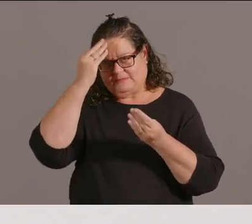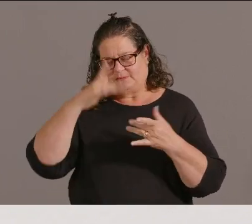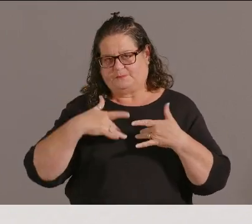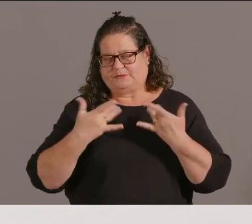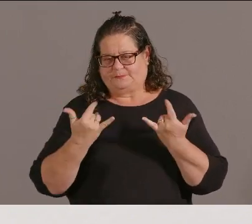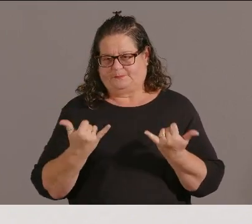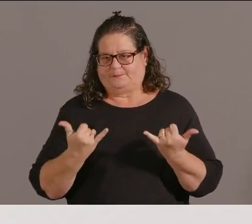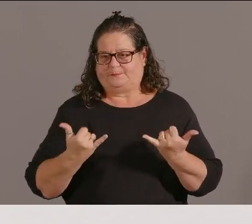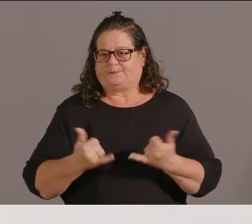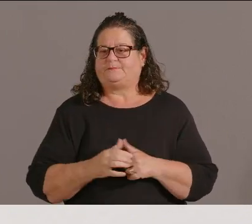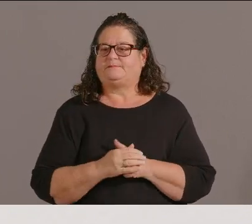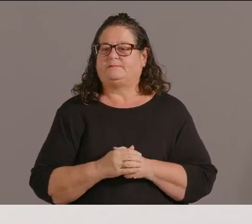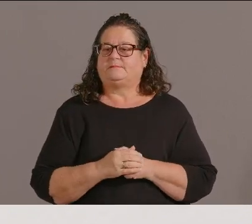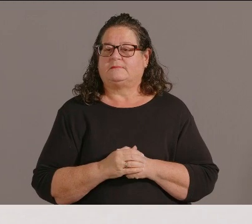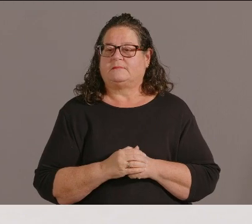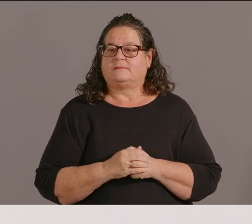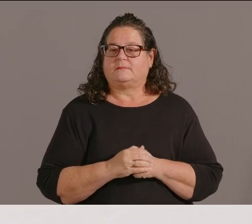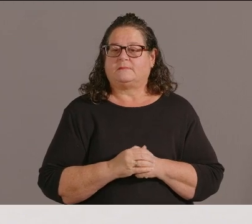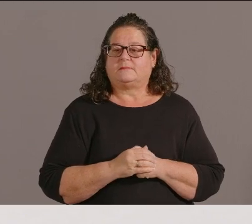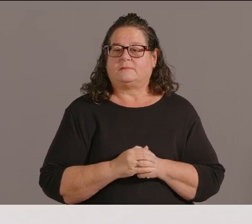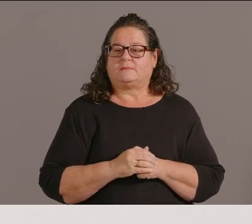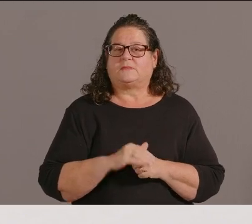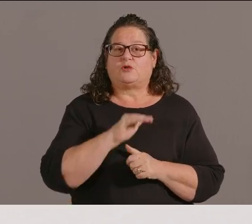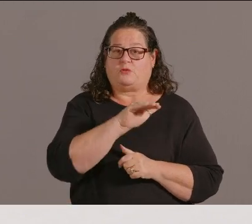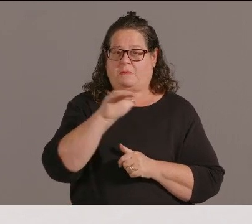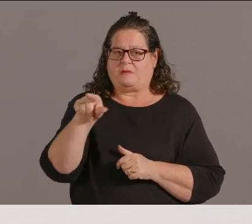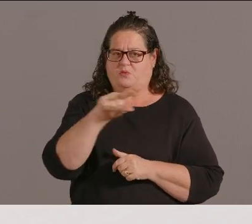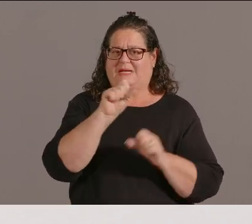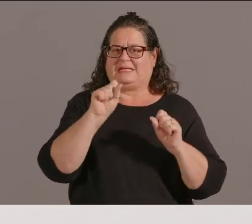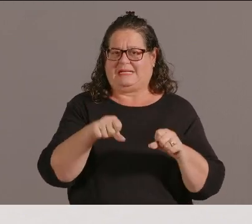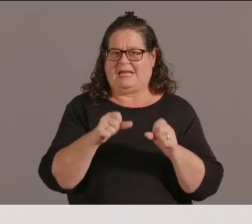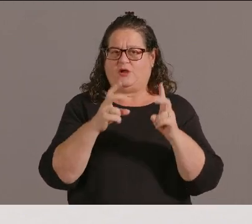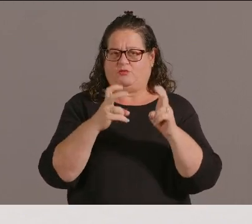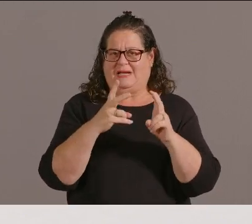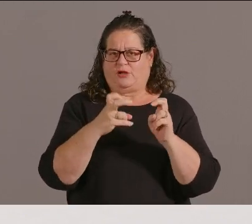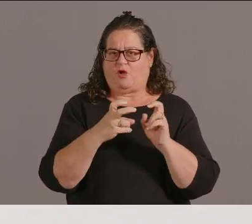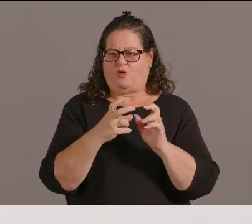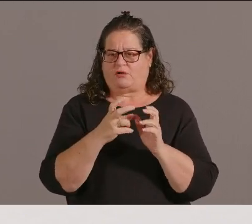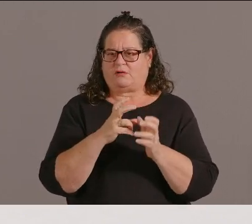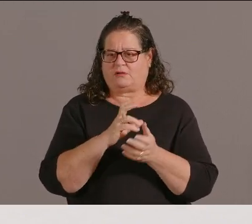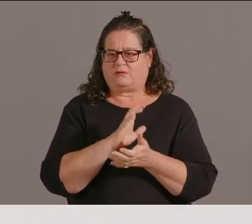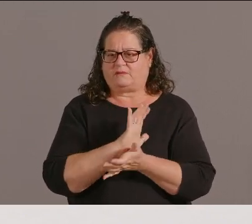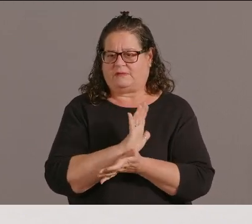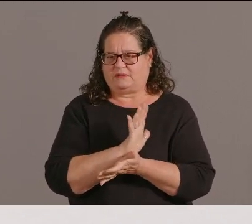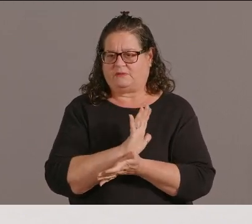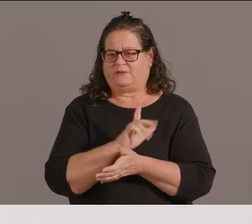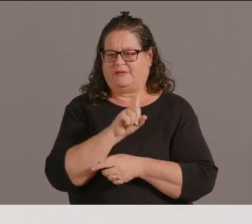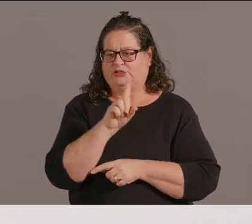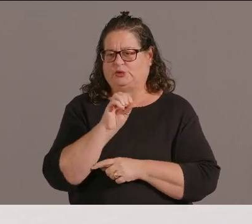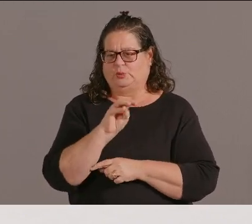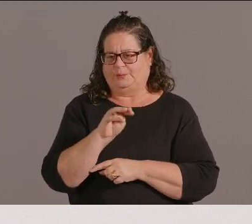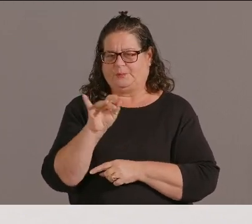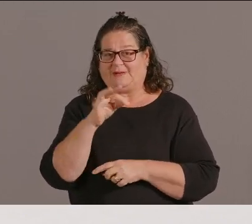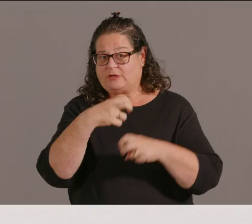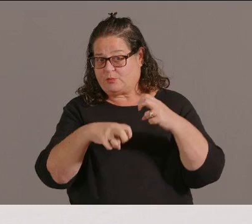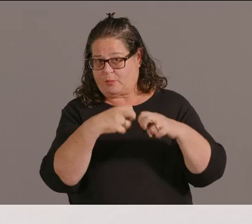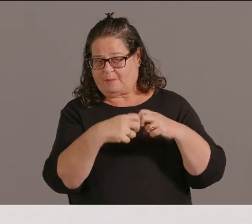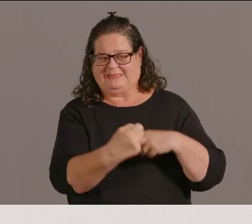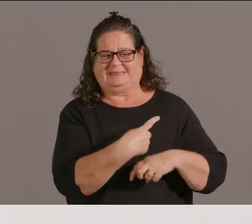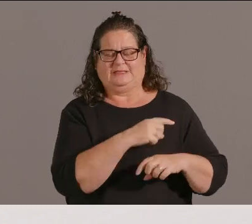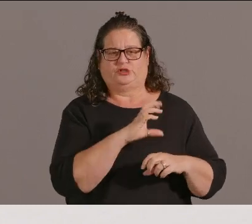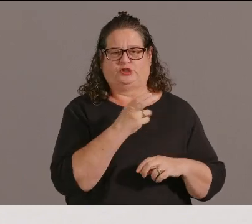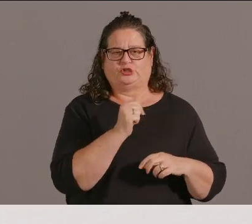everyone to record. Please ping us in the chat if you have any problems with that. And I have just shared the slides with everybody on the Zoom